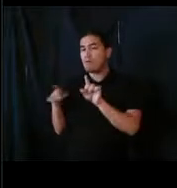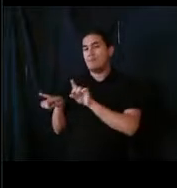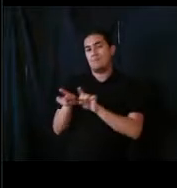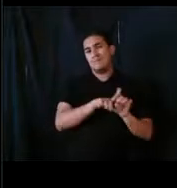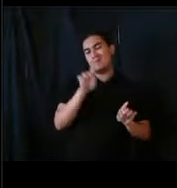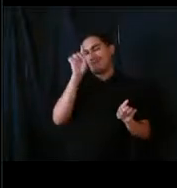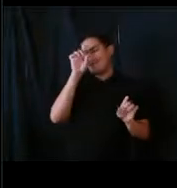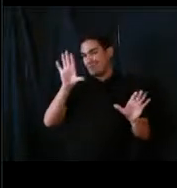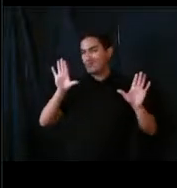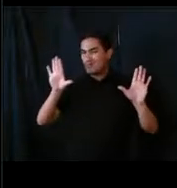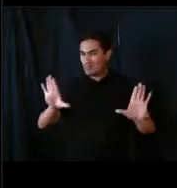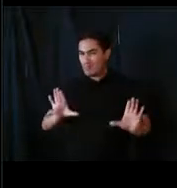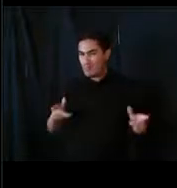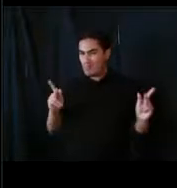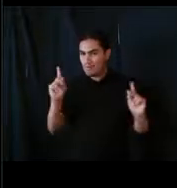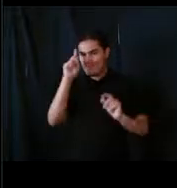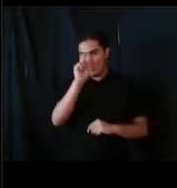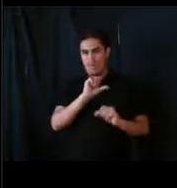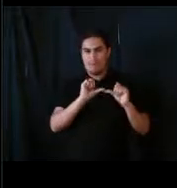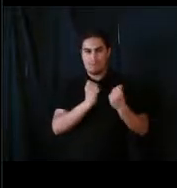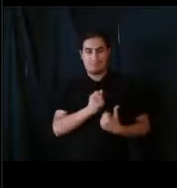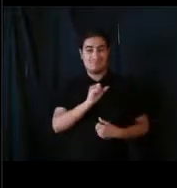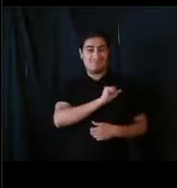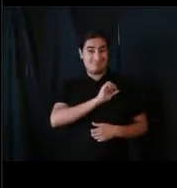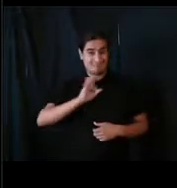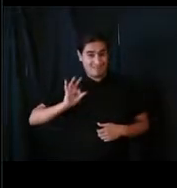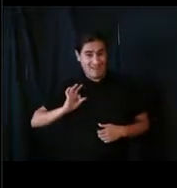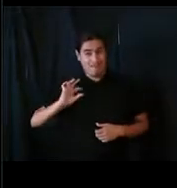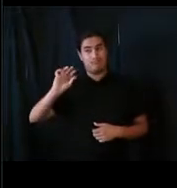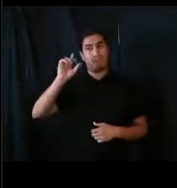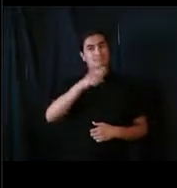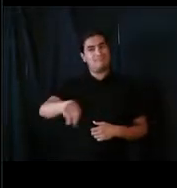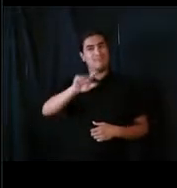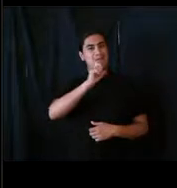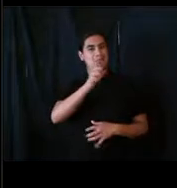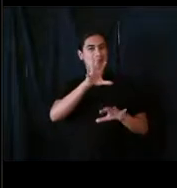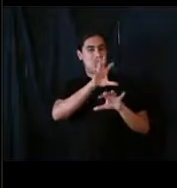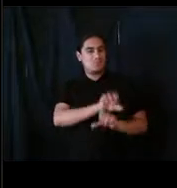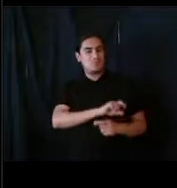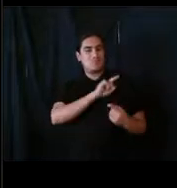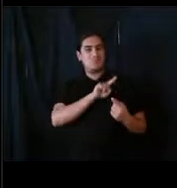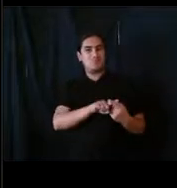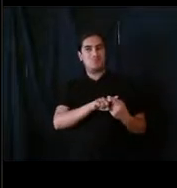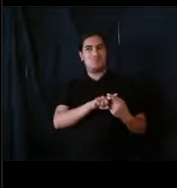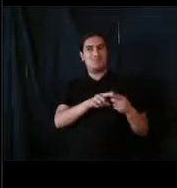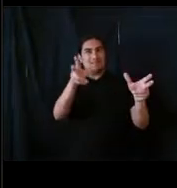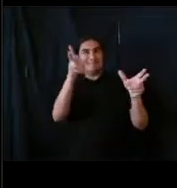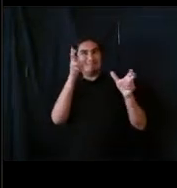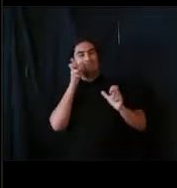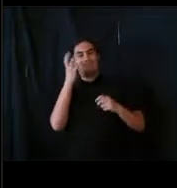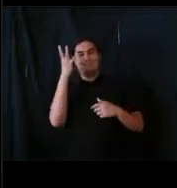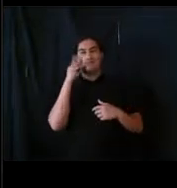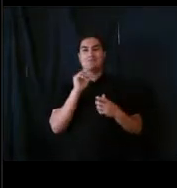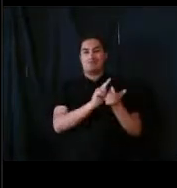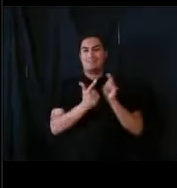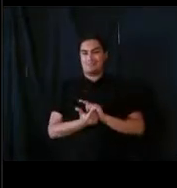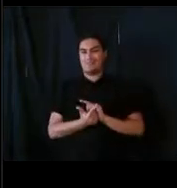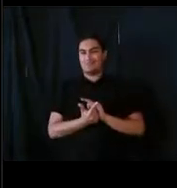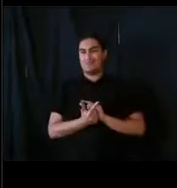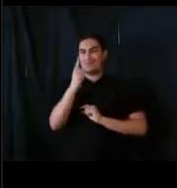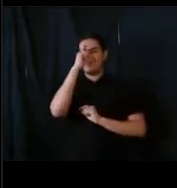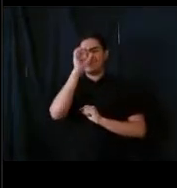opportunity for agency staff that may be not used to being on the receiving end of translation to experience that i think it